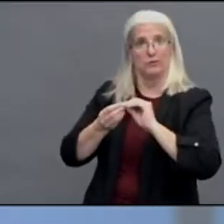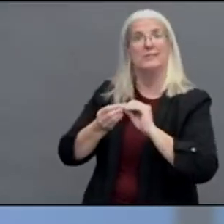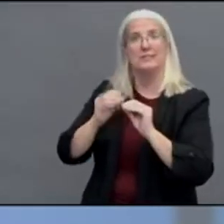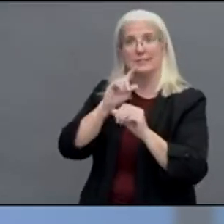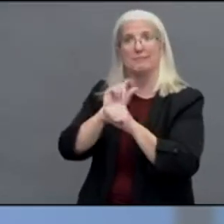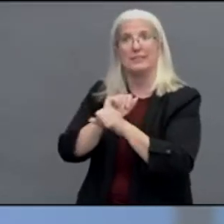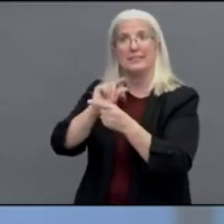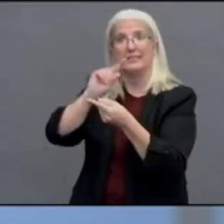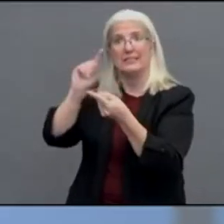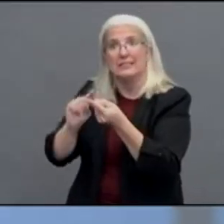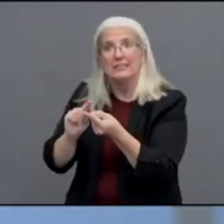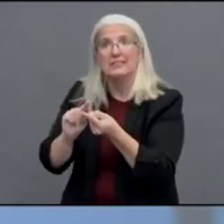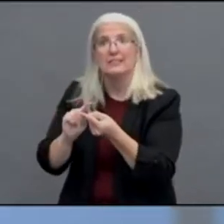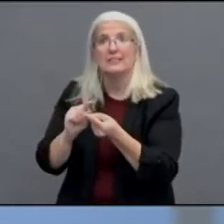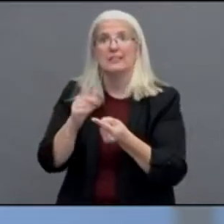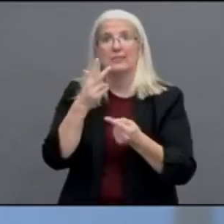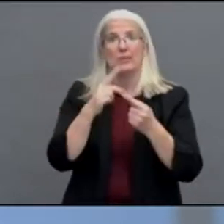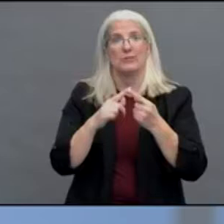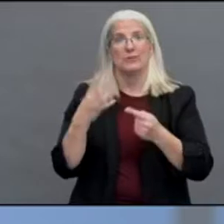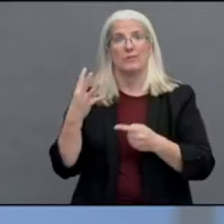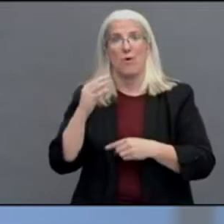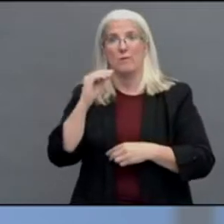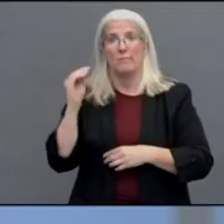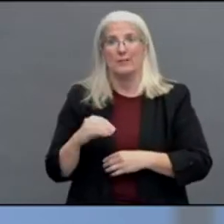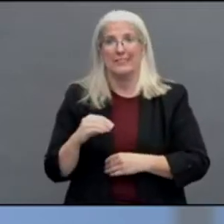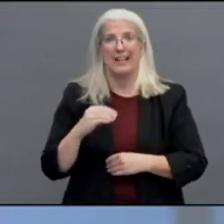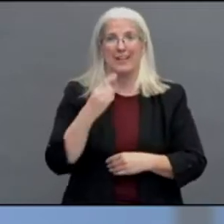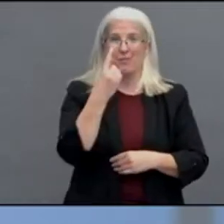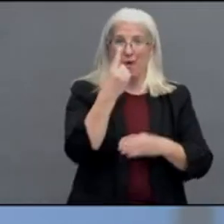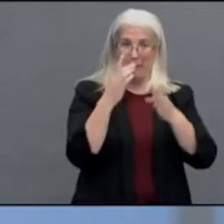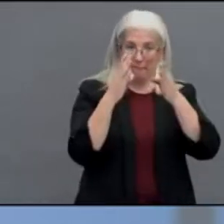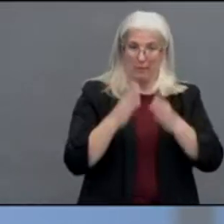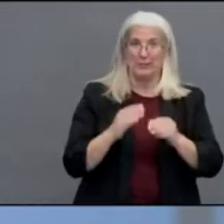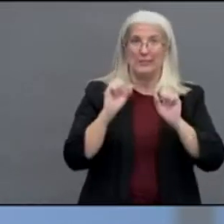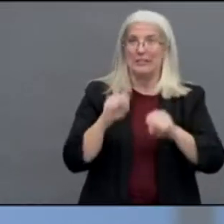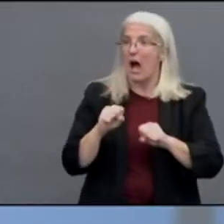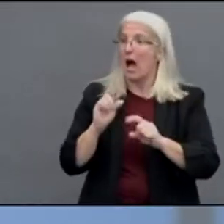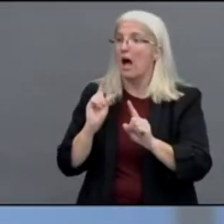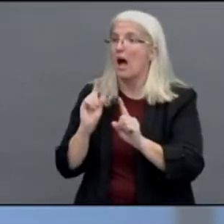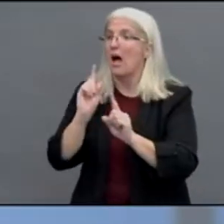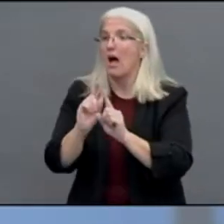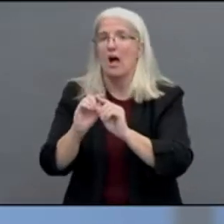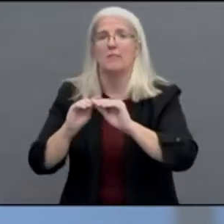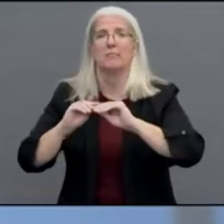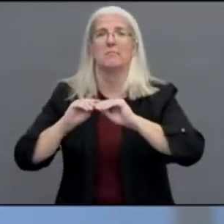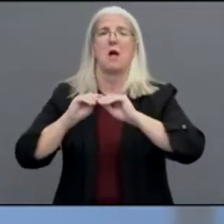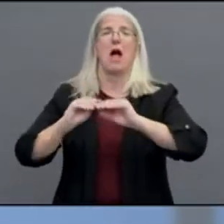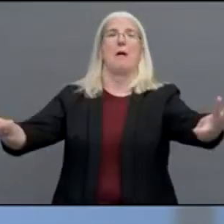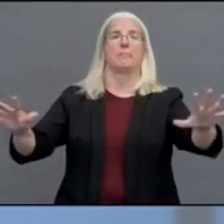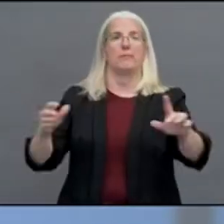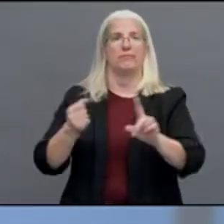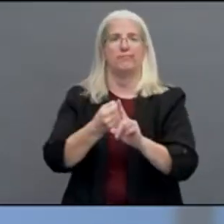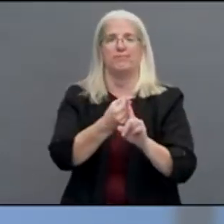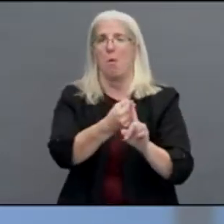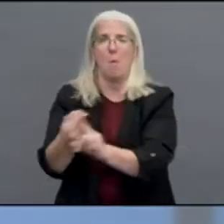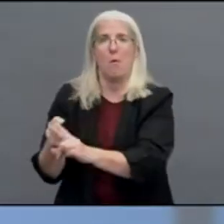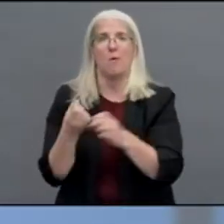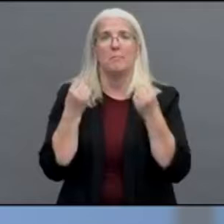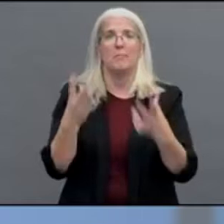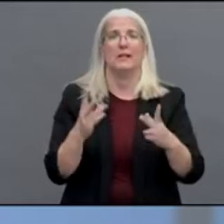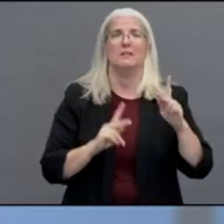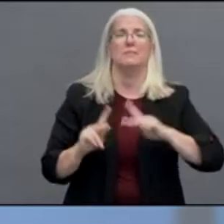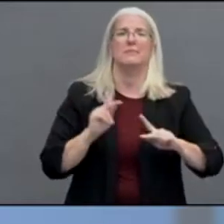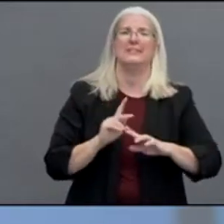that one person can infect hundreds in a single sporting event, followed by continued spread of the virus to loved ones